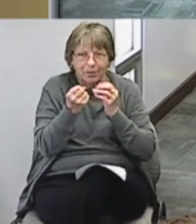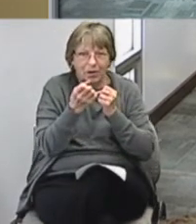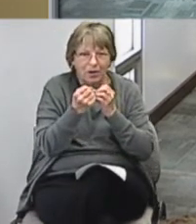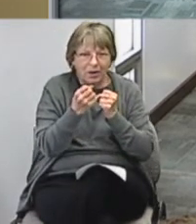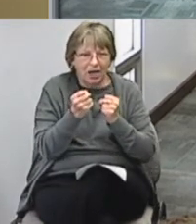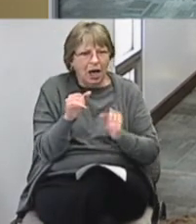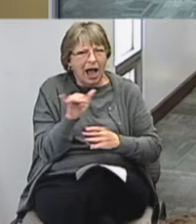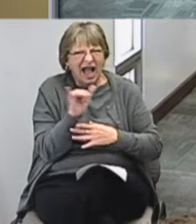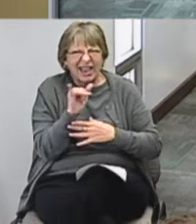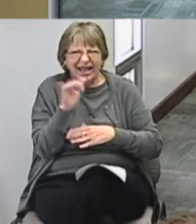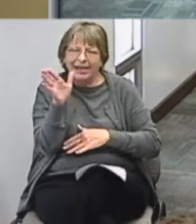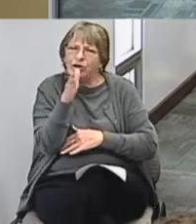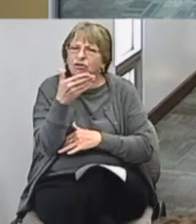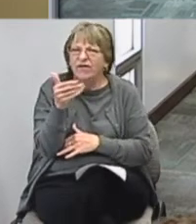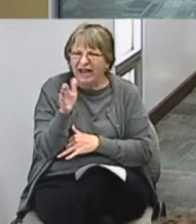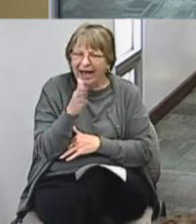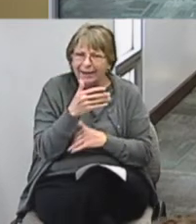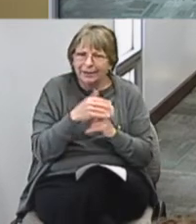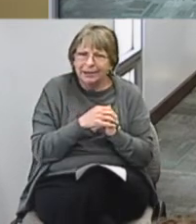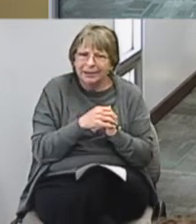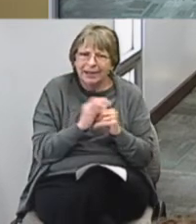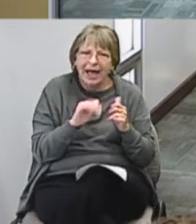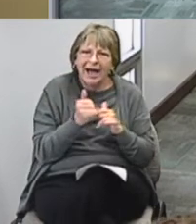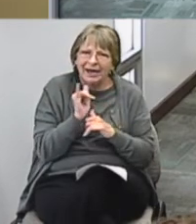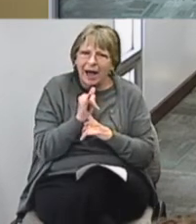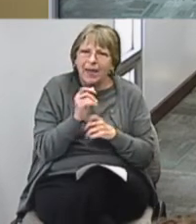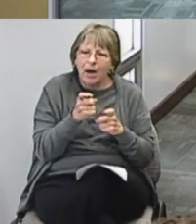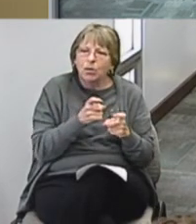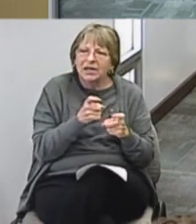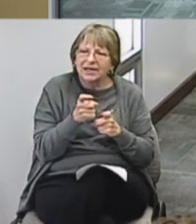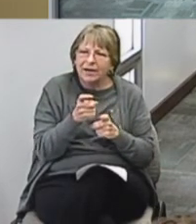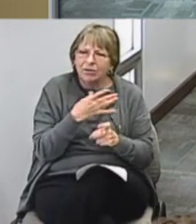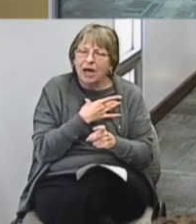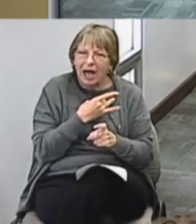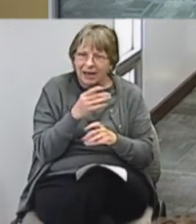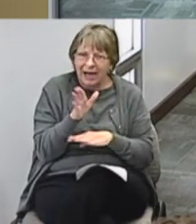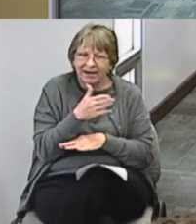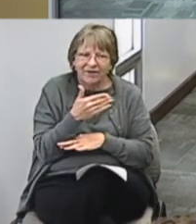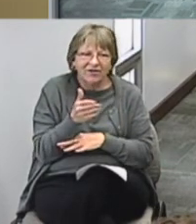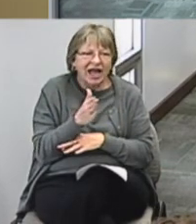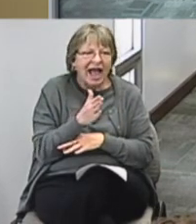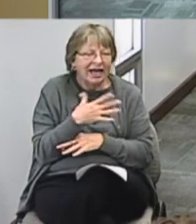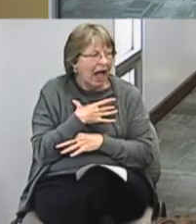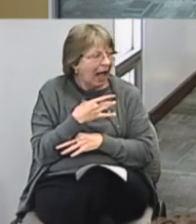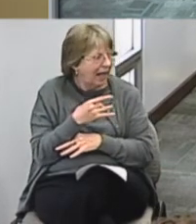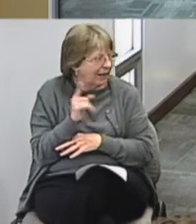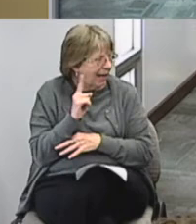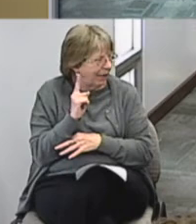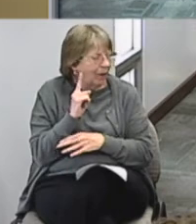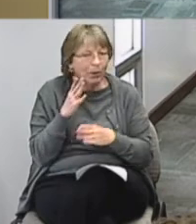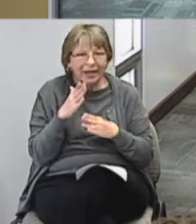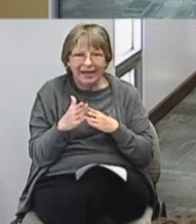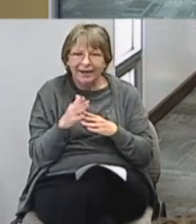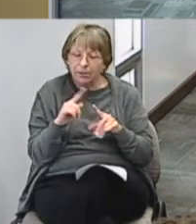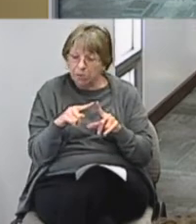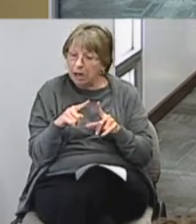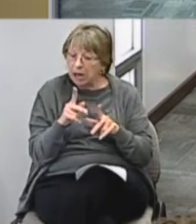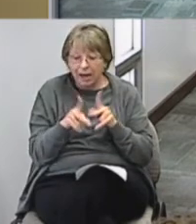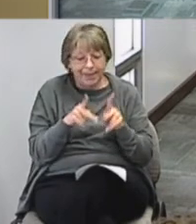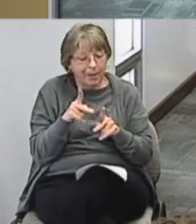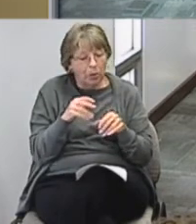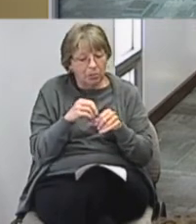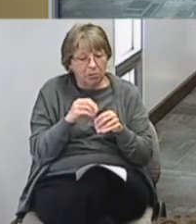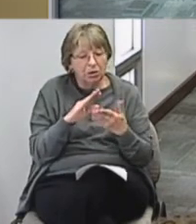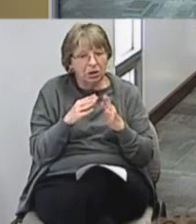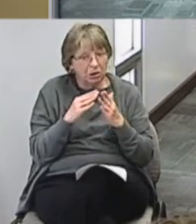flag, and the way that was handled. I like the flag. I like where we ended up. But there were those in the community that felt there should have been